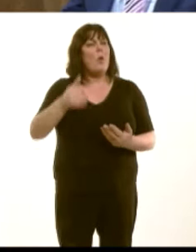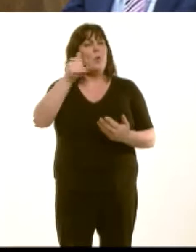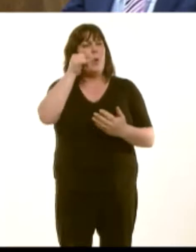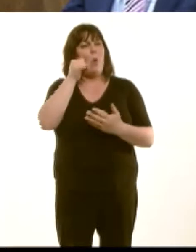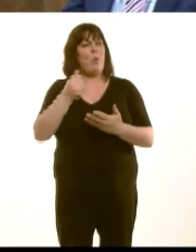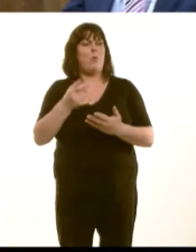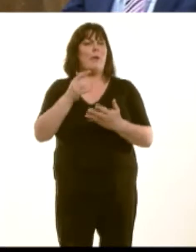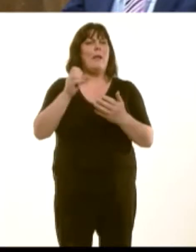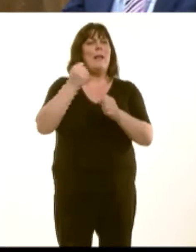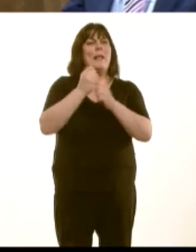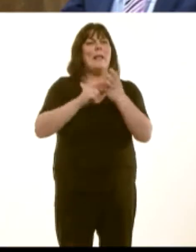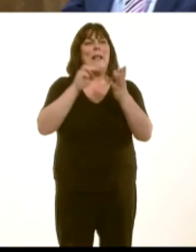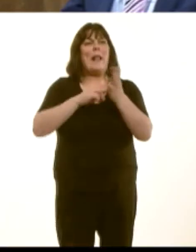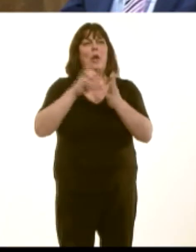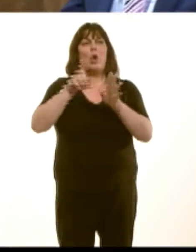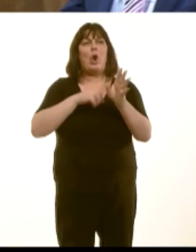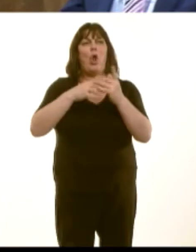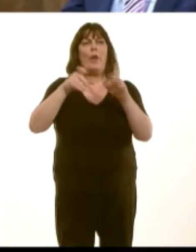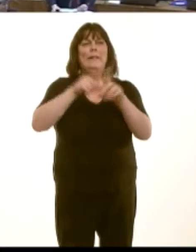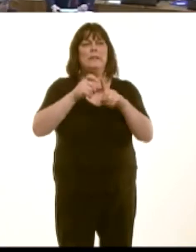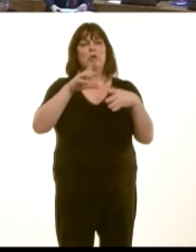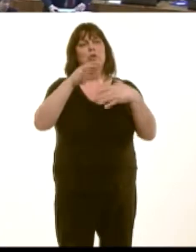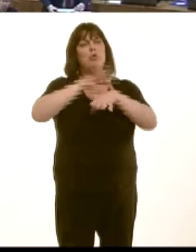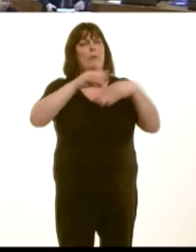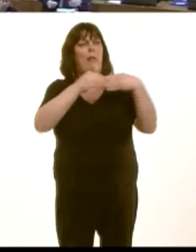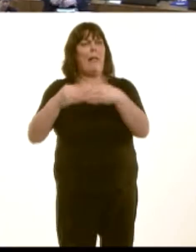is purely temporary. Claire Griffith.